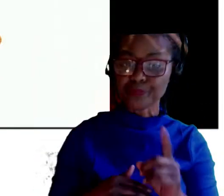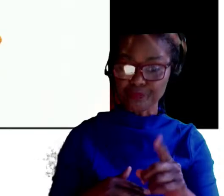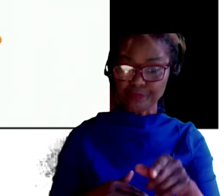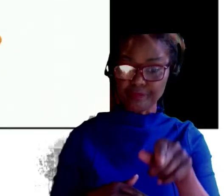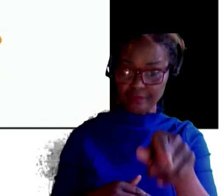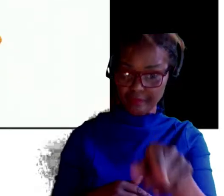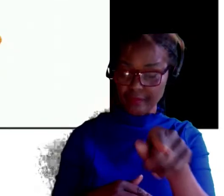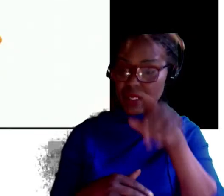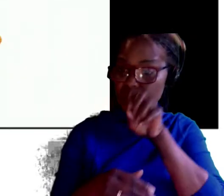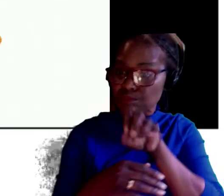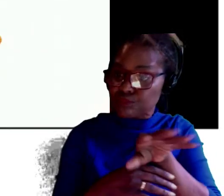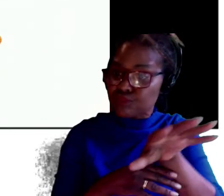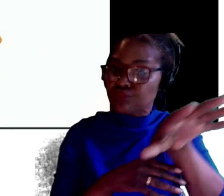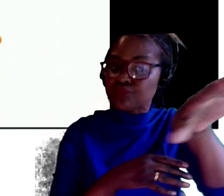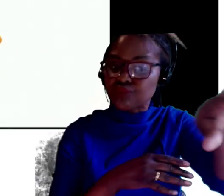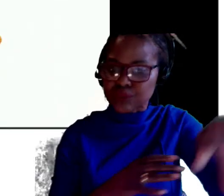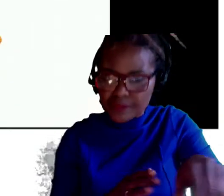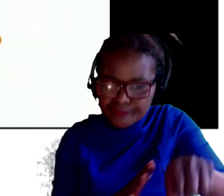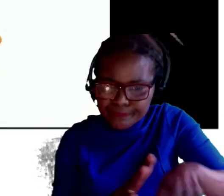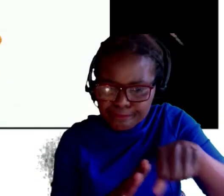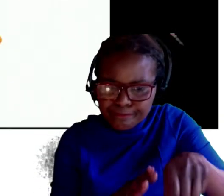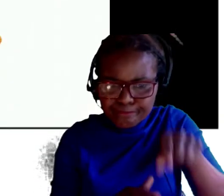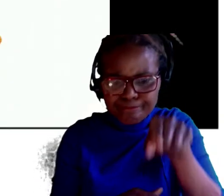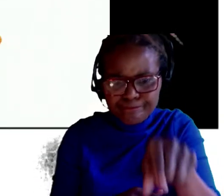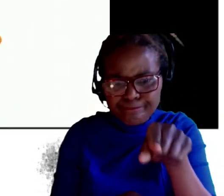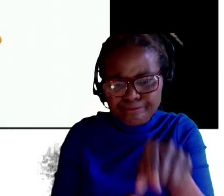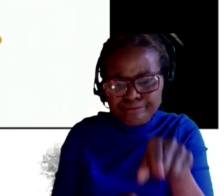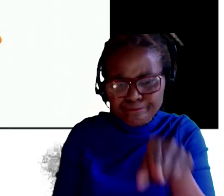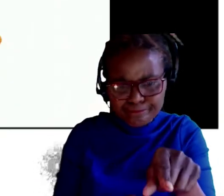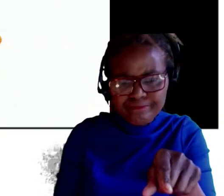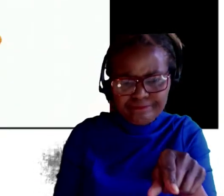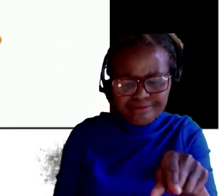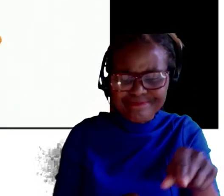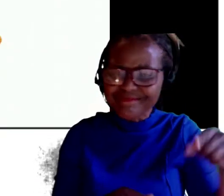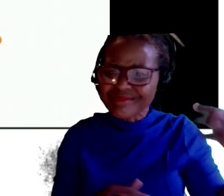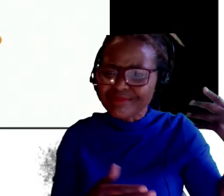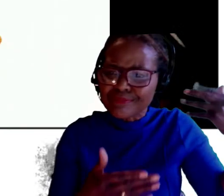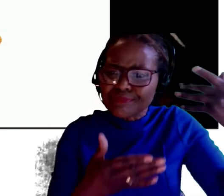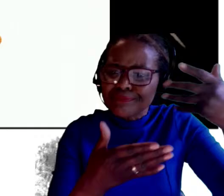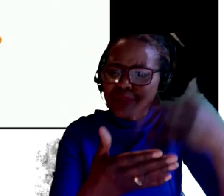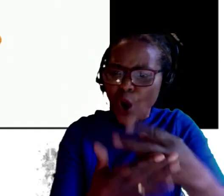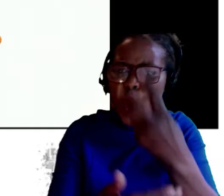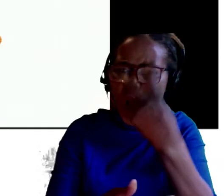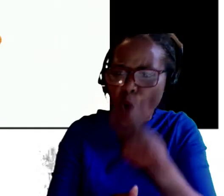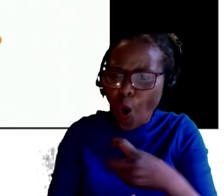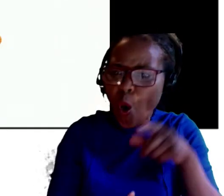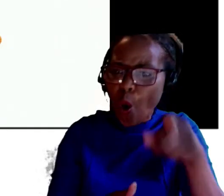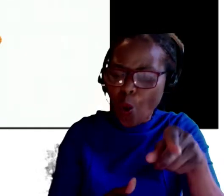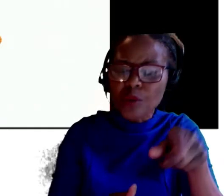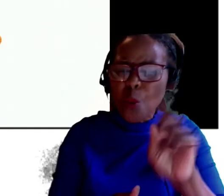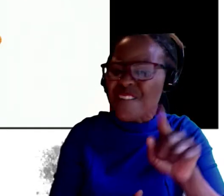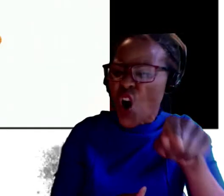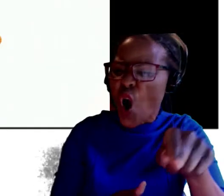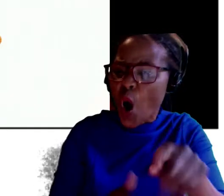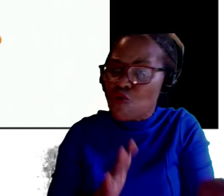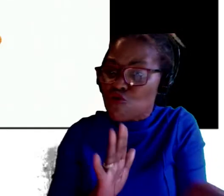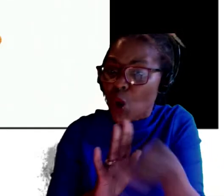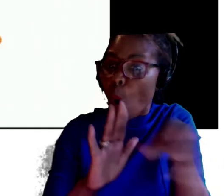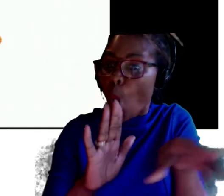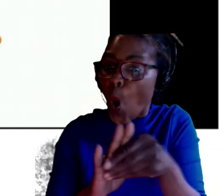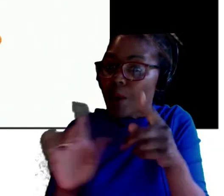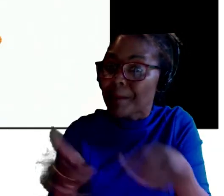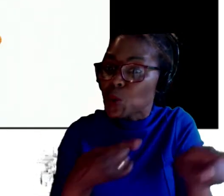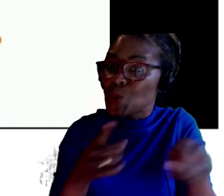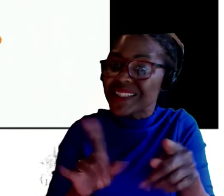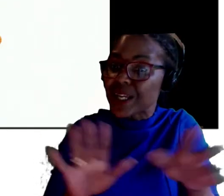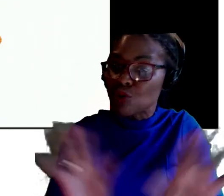has one distinctive property that marks it out for the ages, and that's not to record and play back music. Edison's